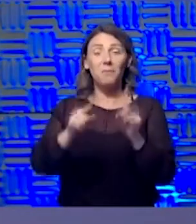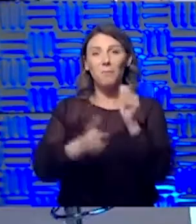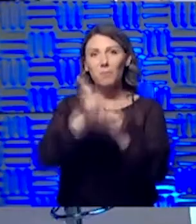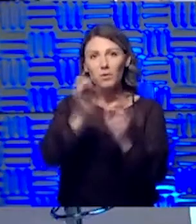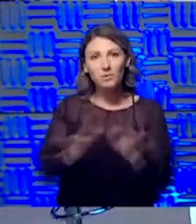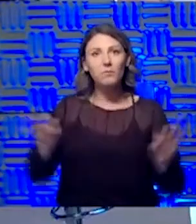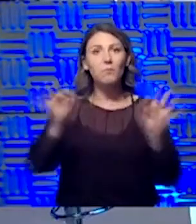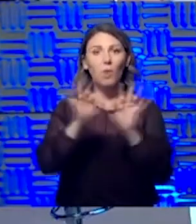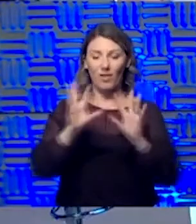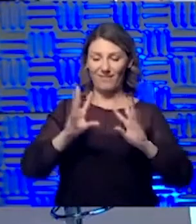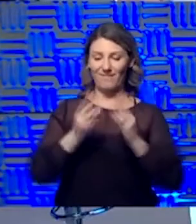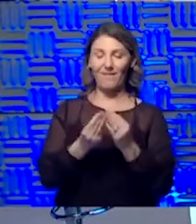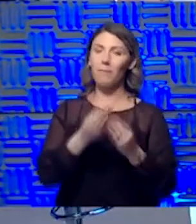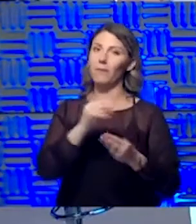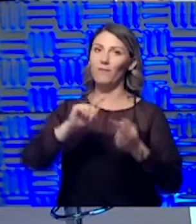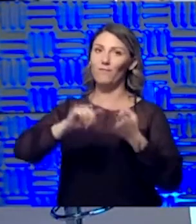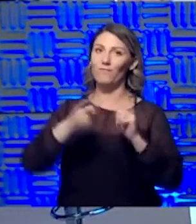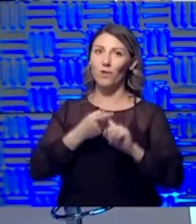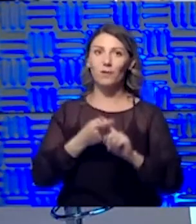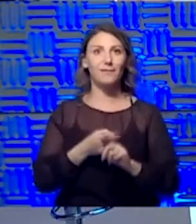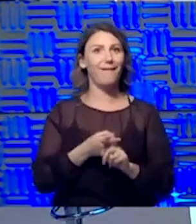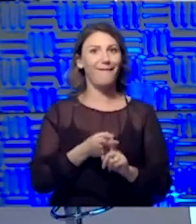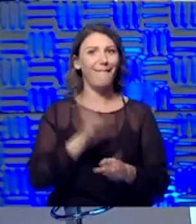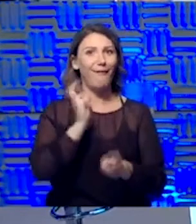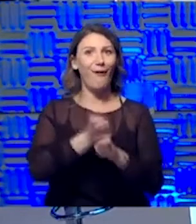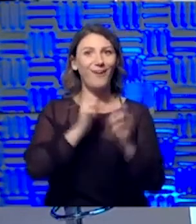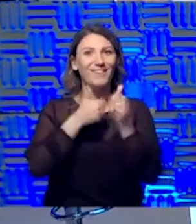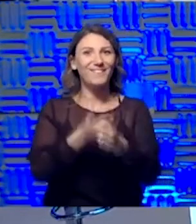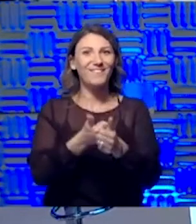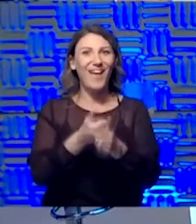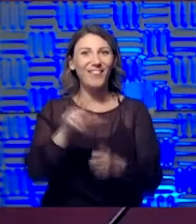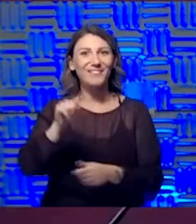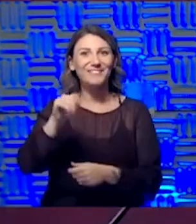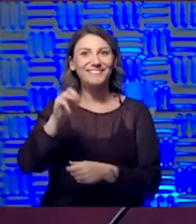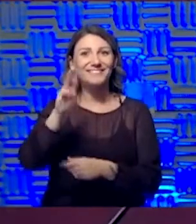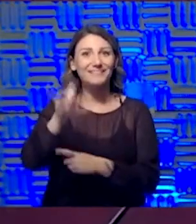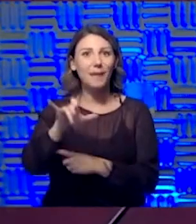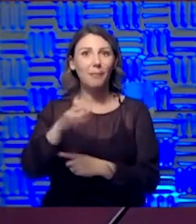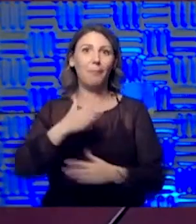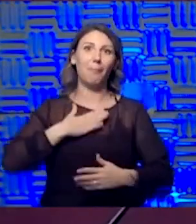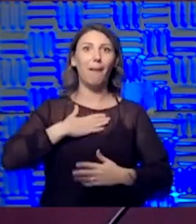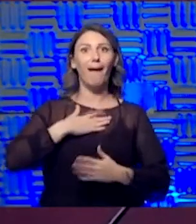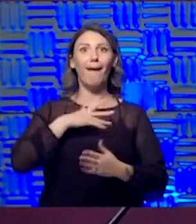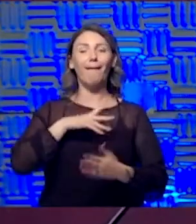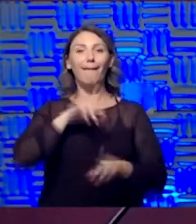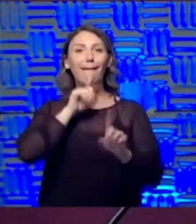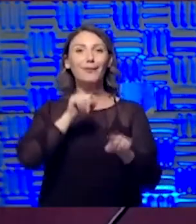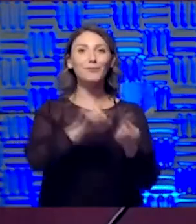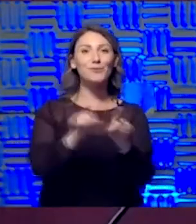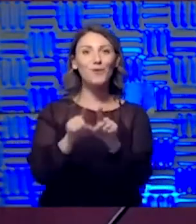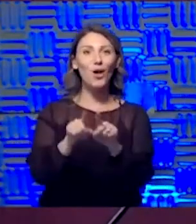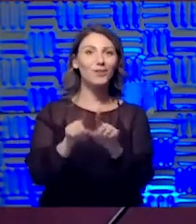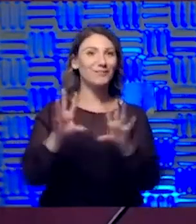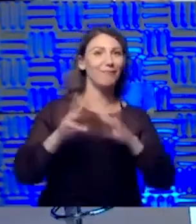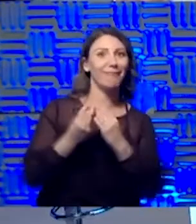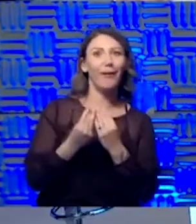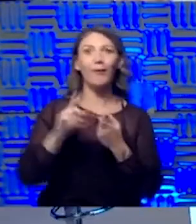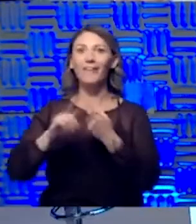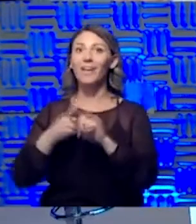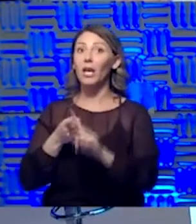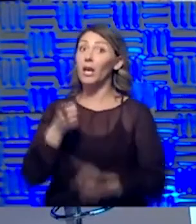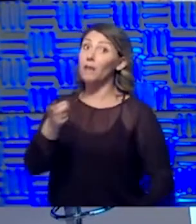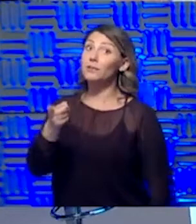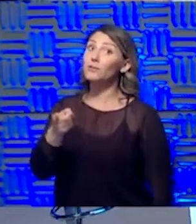friends. It is. Bob? Yeah, it's always hard to follow Tammy, right? I mean, those are apple pie answers, and I have the same thing. I mean, she is, because it's true.